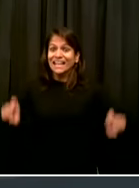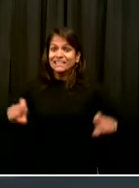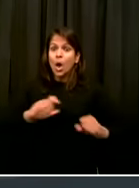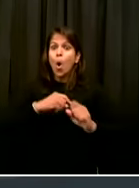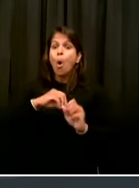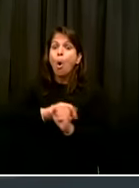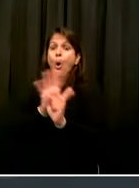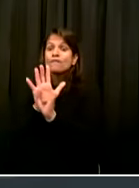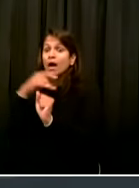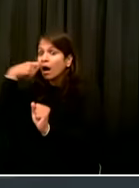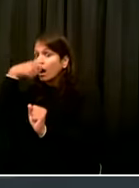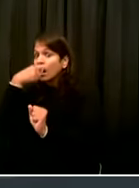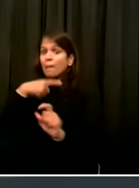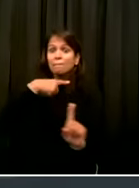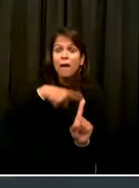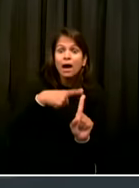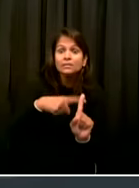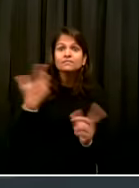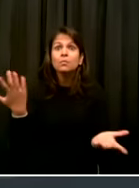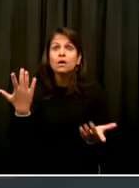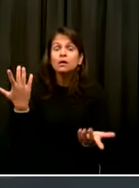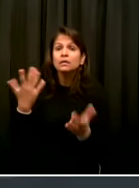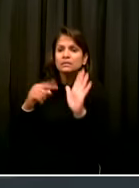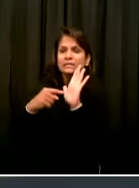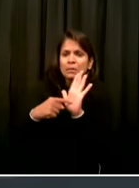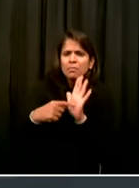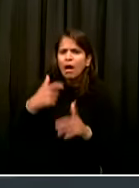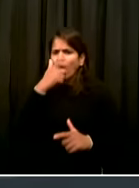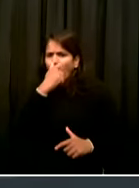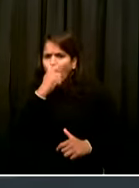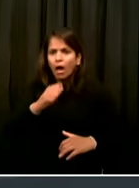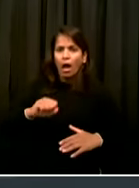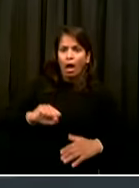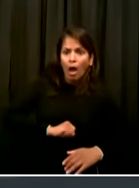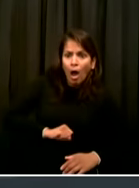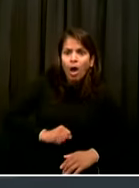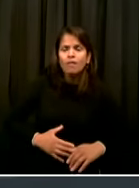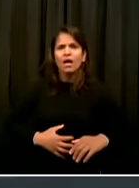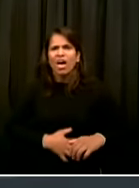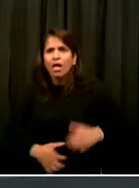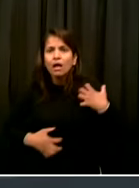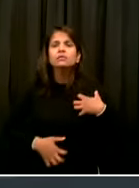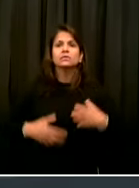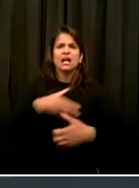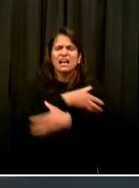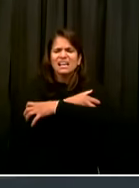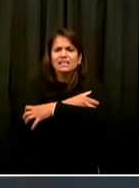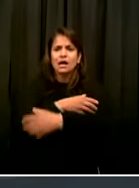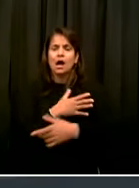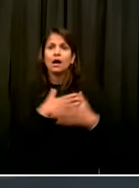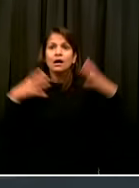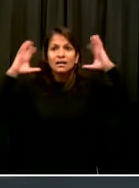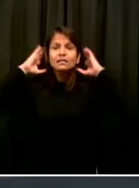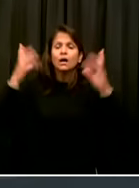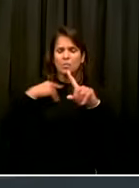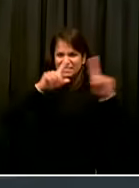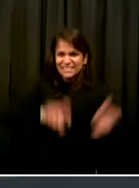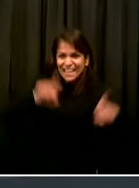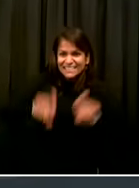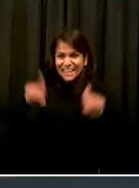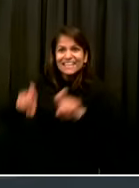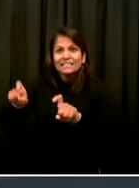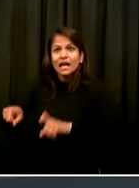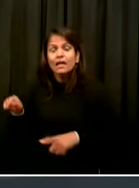might be COVID. We're using the overall number of the people present symptoms, but then we're also giving you the updated number once the